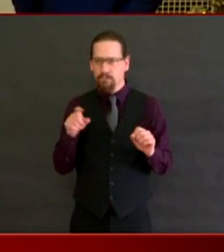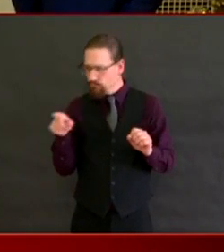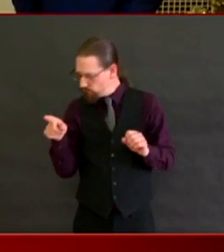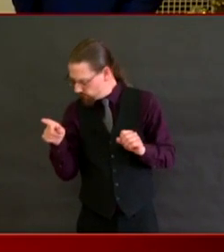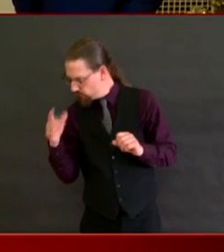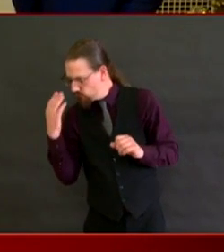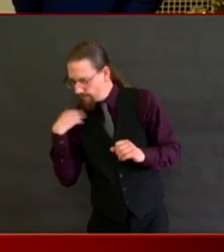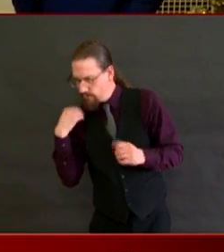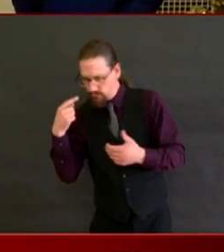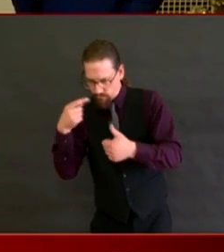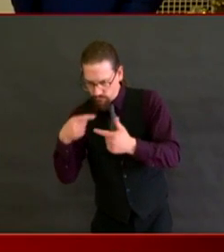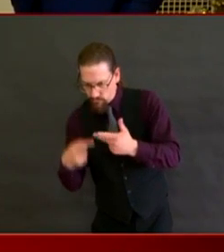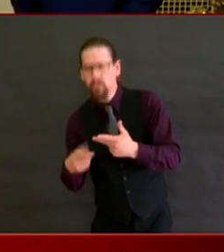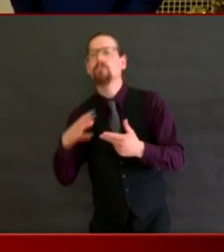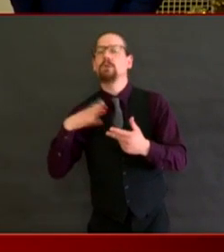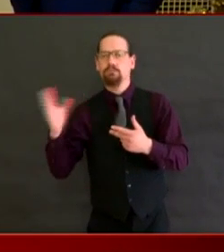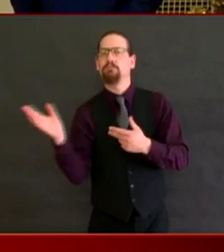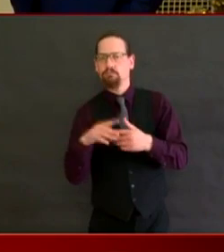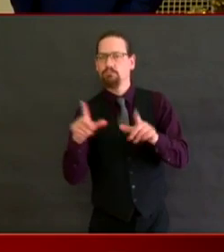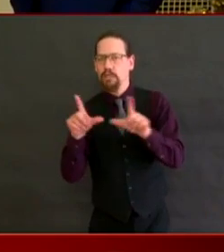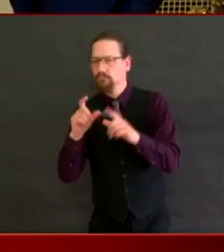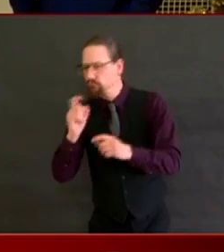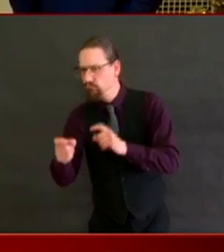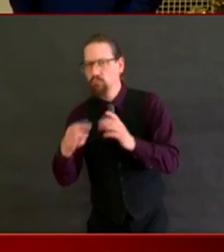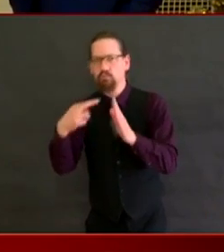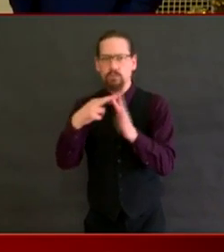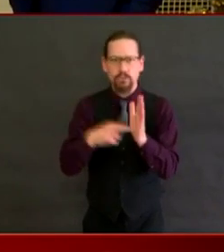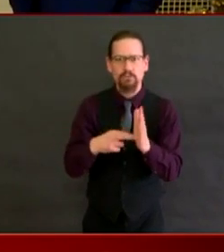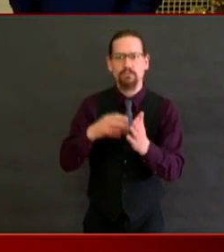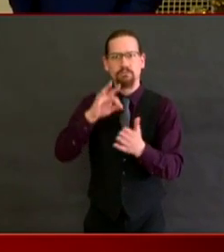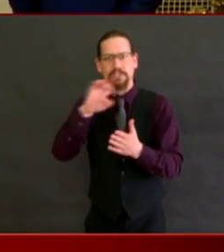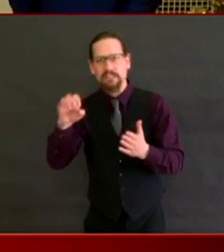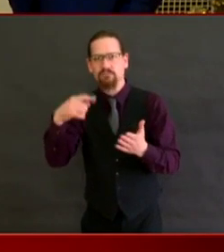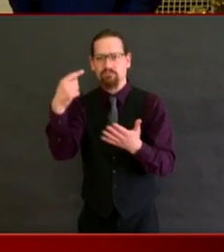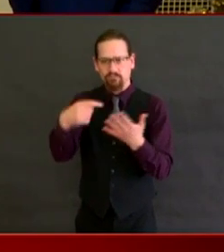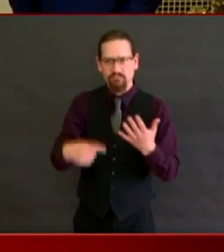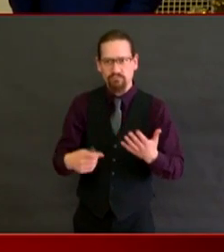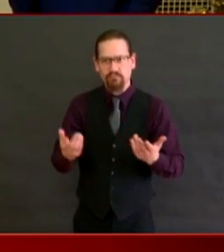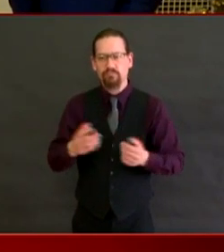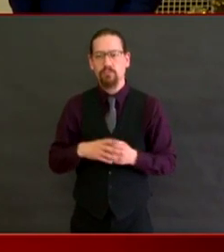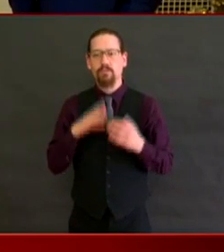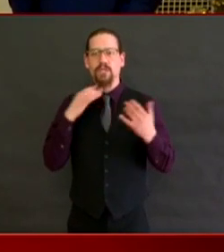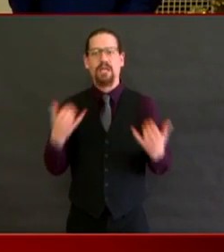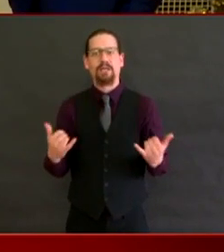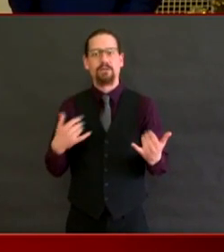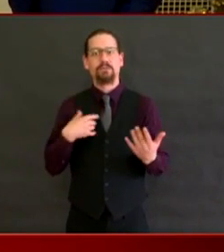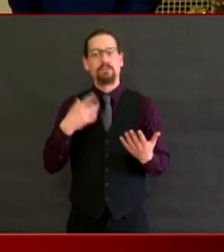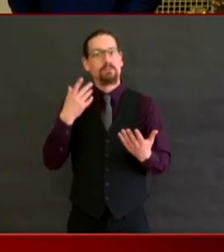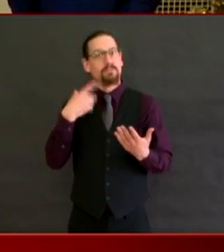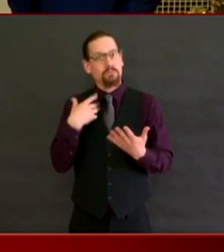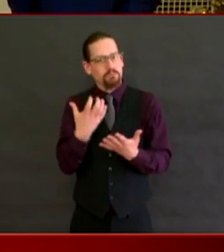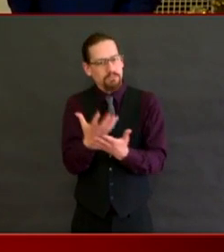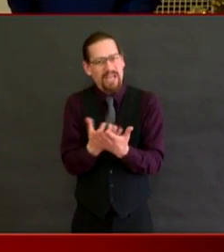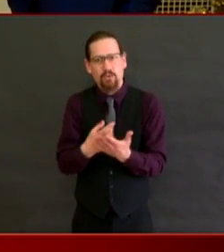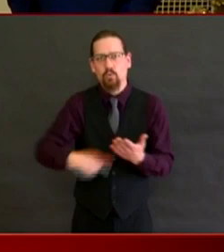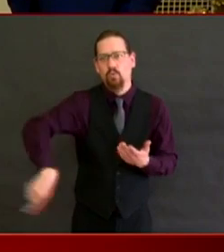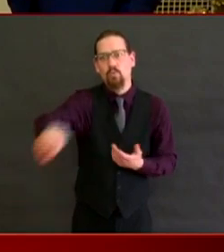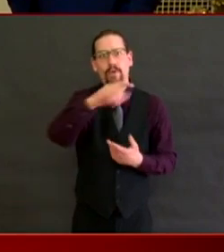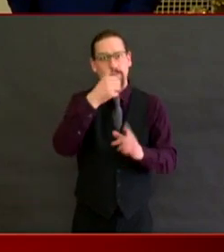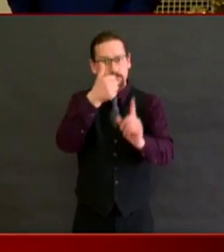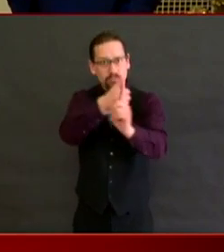a healthcare professional of any kind and you're not fully employed and you're willing to do more, please let us